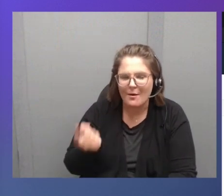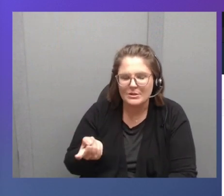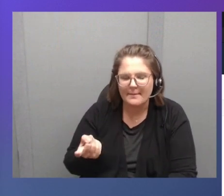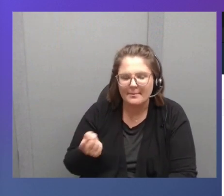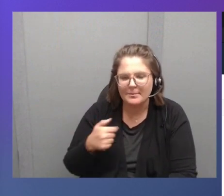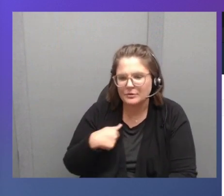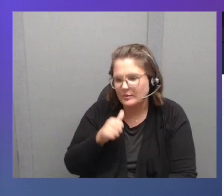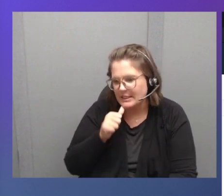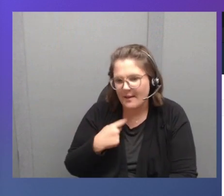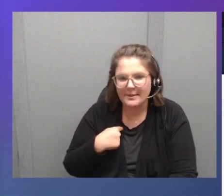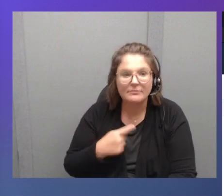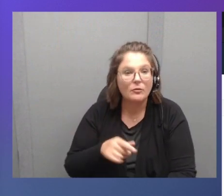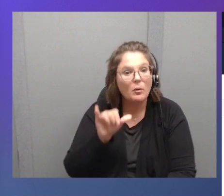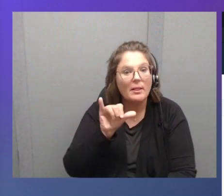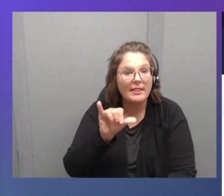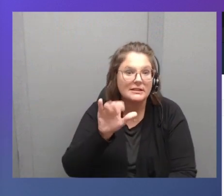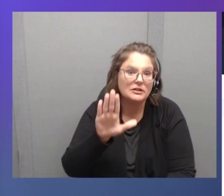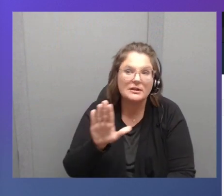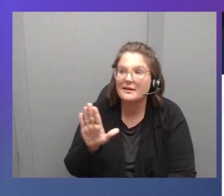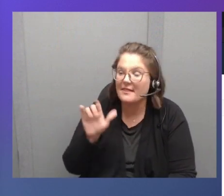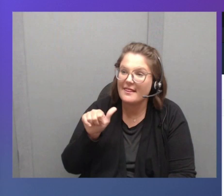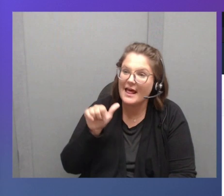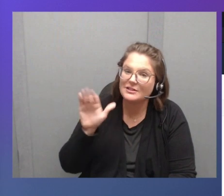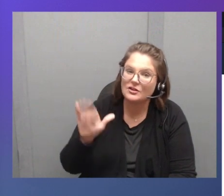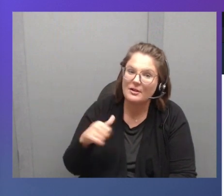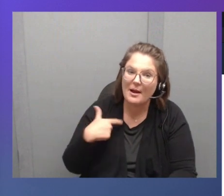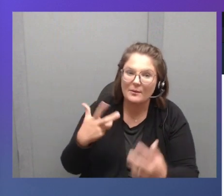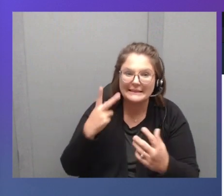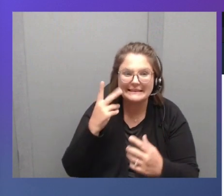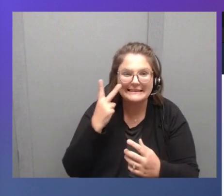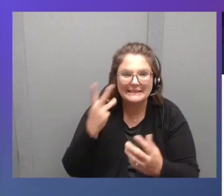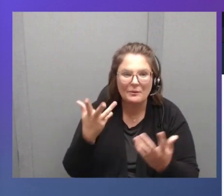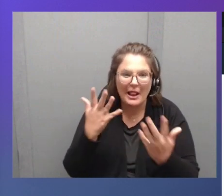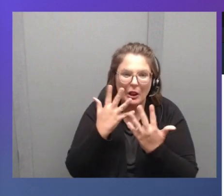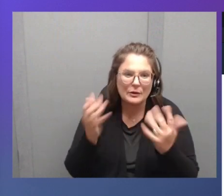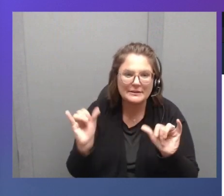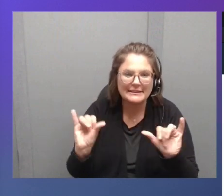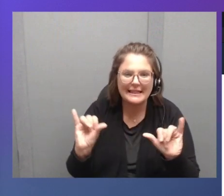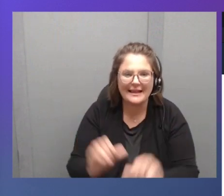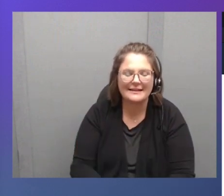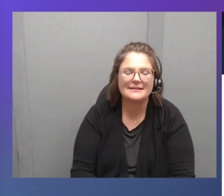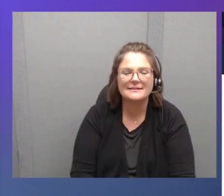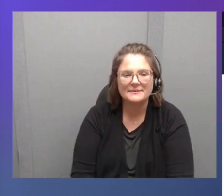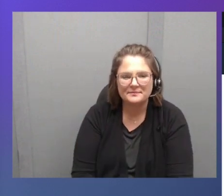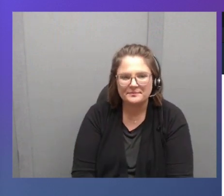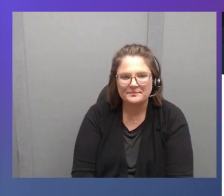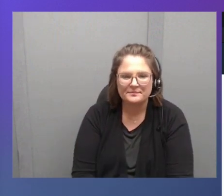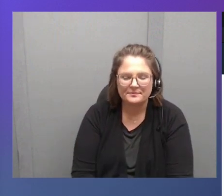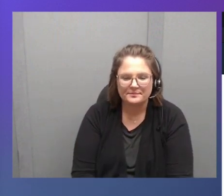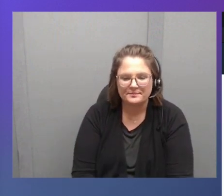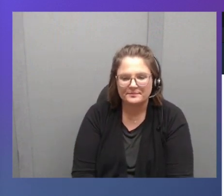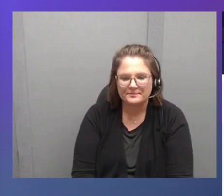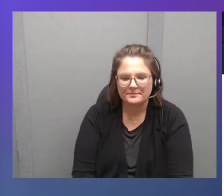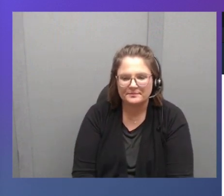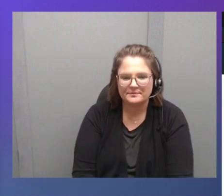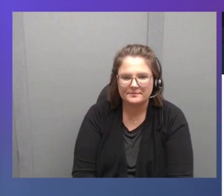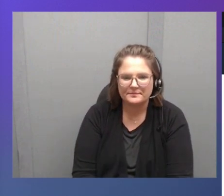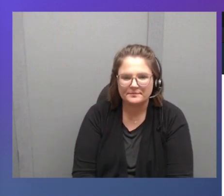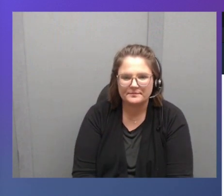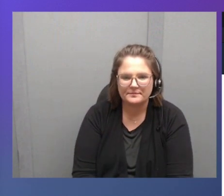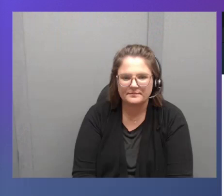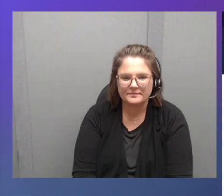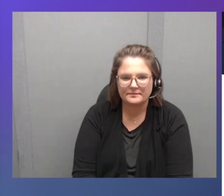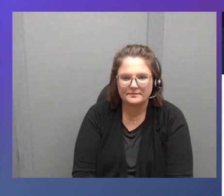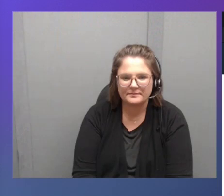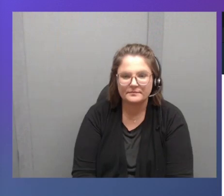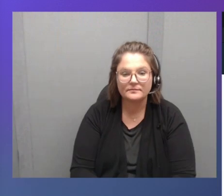kind of stuff. That is awesome. I'd love to see what this looks like. So at a glance, I'm looking for every time I